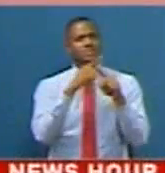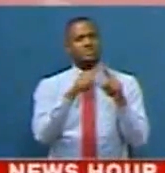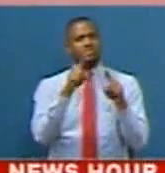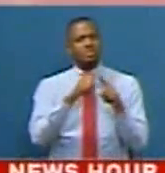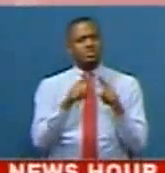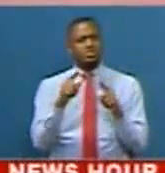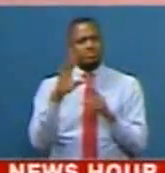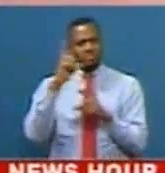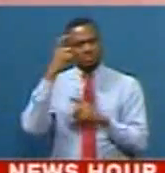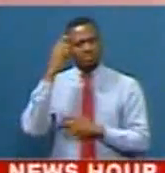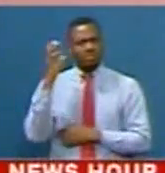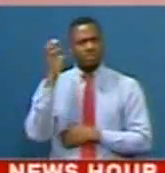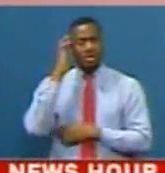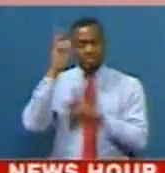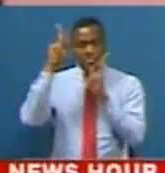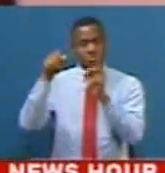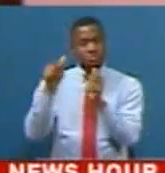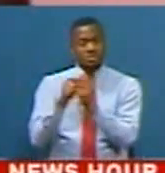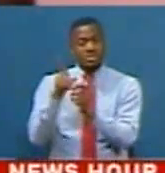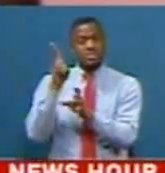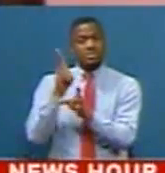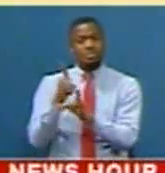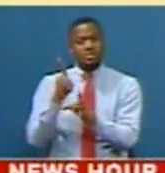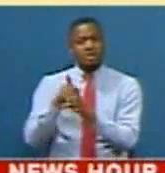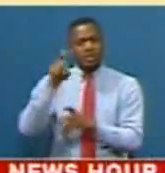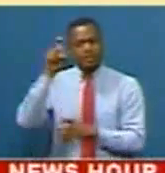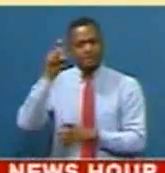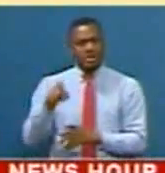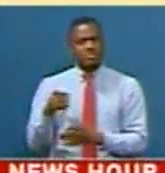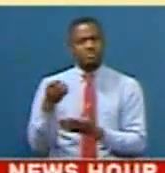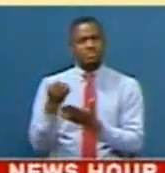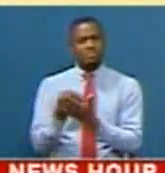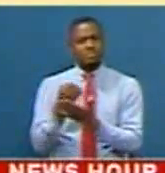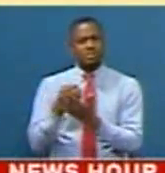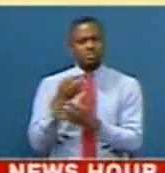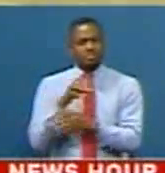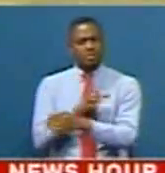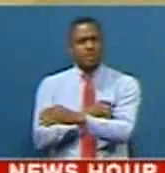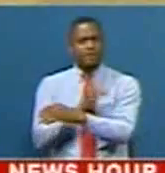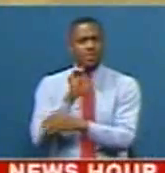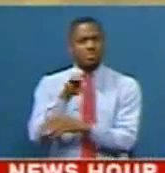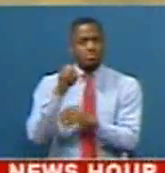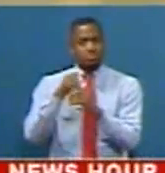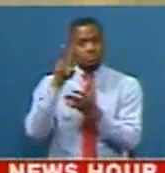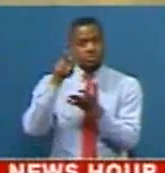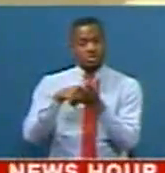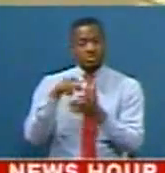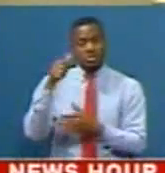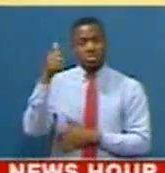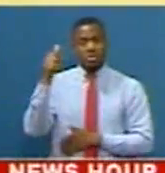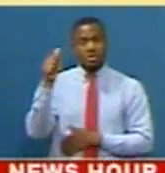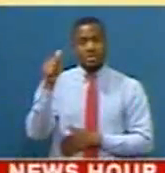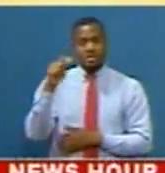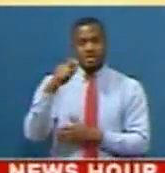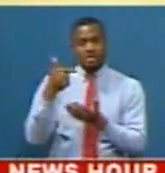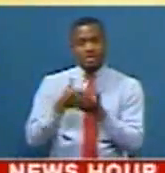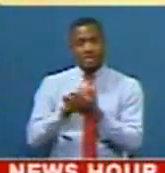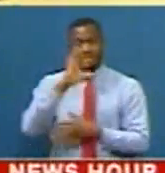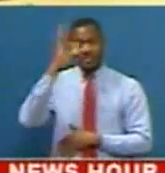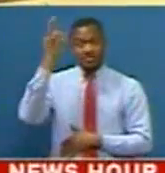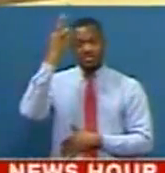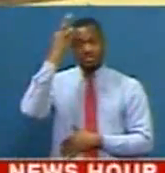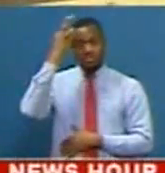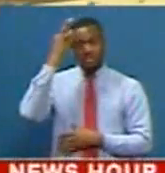government, persons with disabilities are to be economically empowered. In 2010, the Ghana Federation